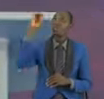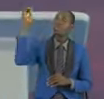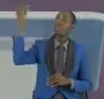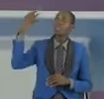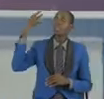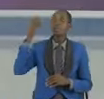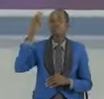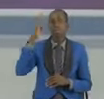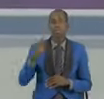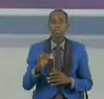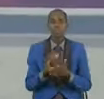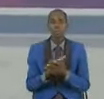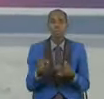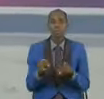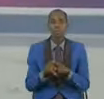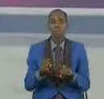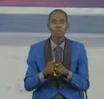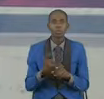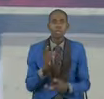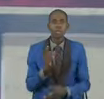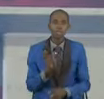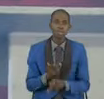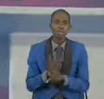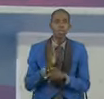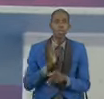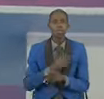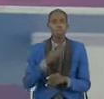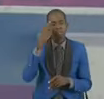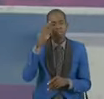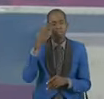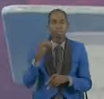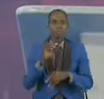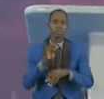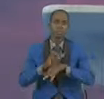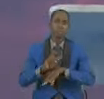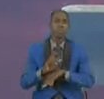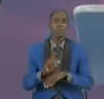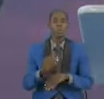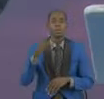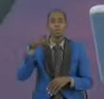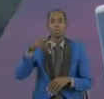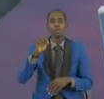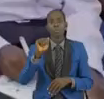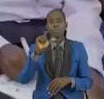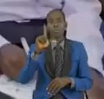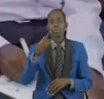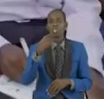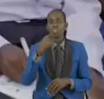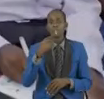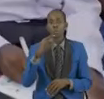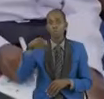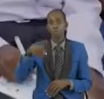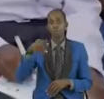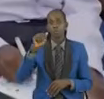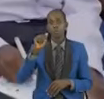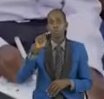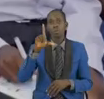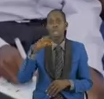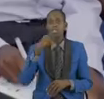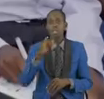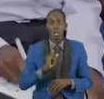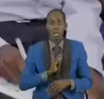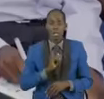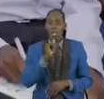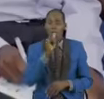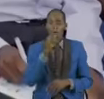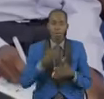fits us for ministry. And Paul the apostle said, I am what I am. He didn't say, I'm a